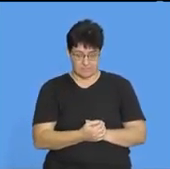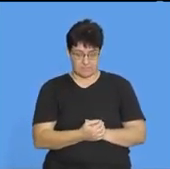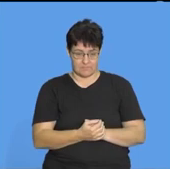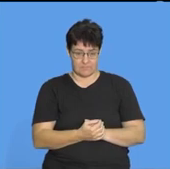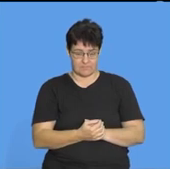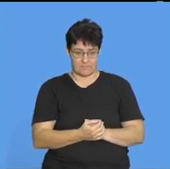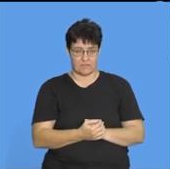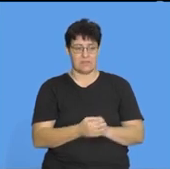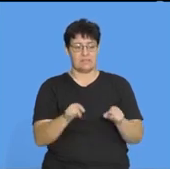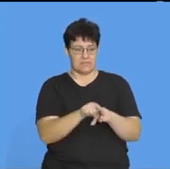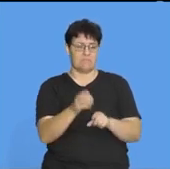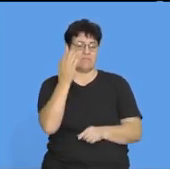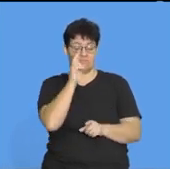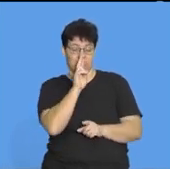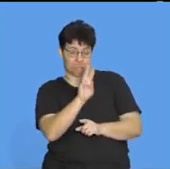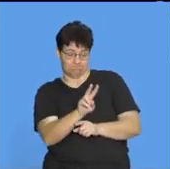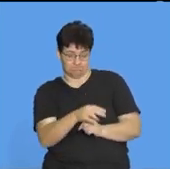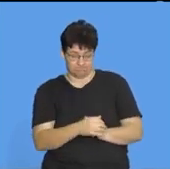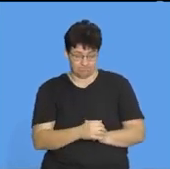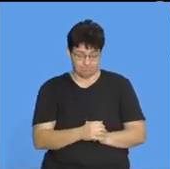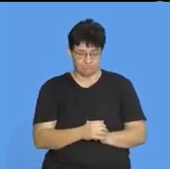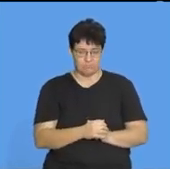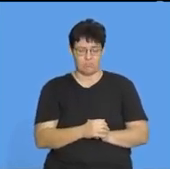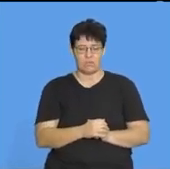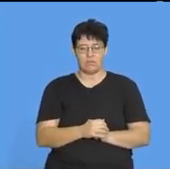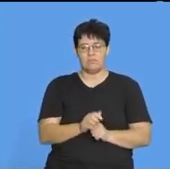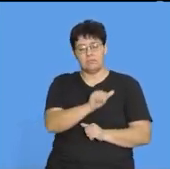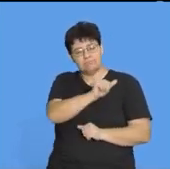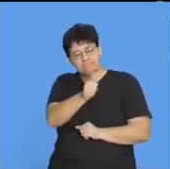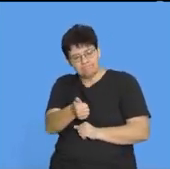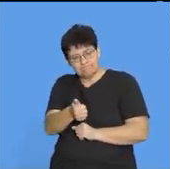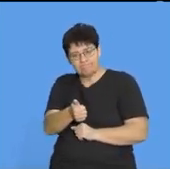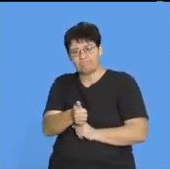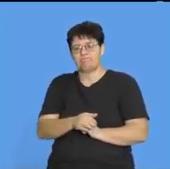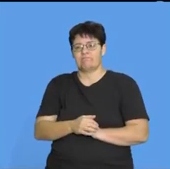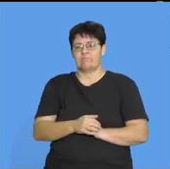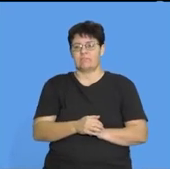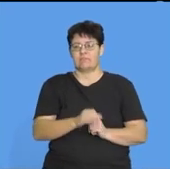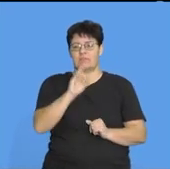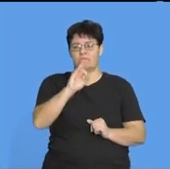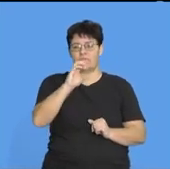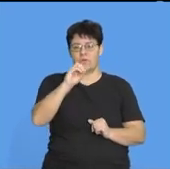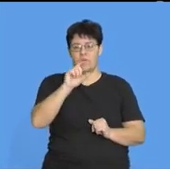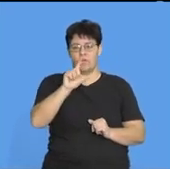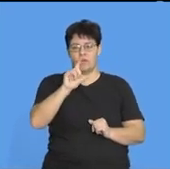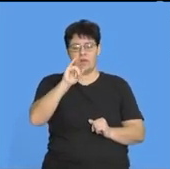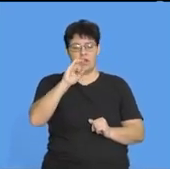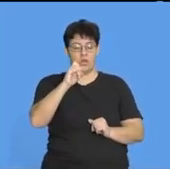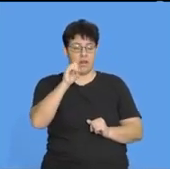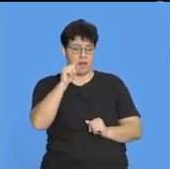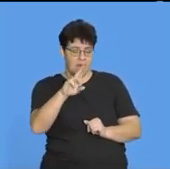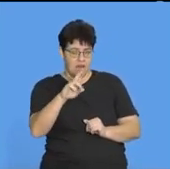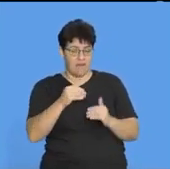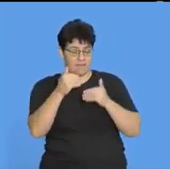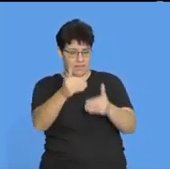would see here. If we look at the next phase, the follicular phase, this again goes back to the development of